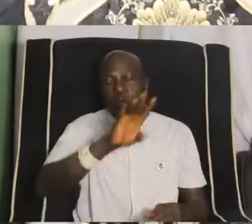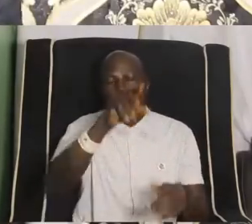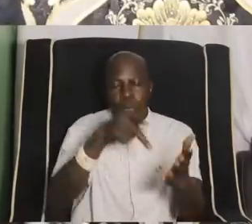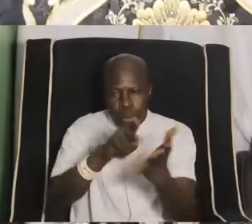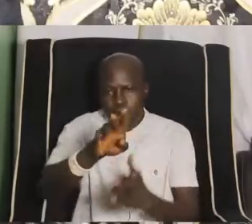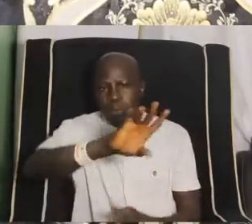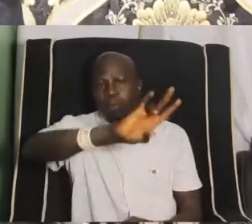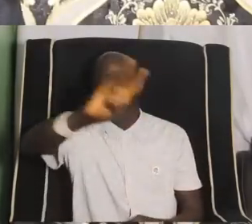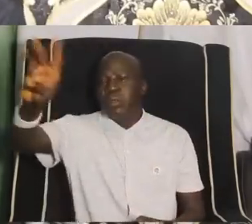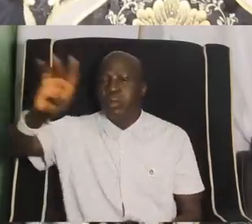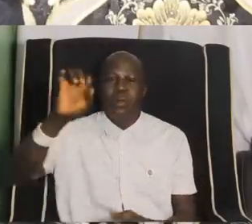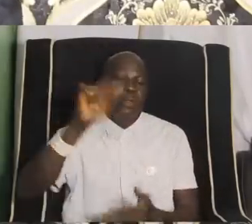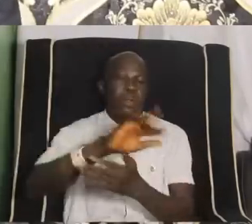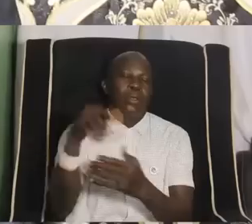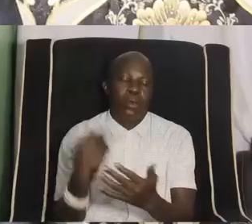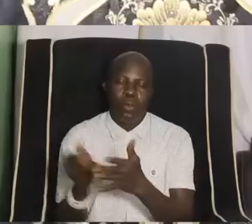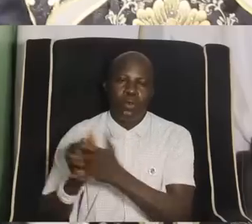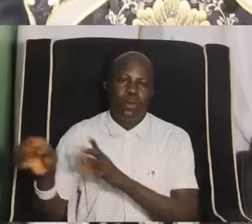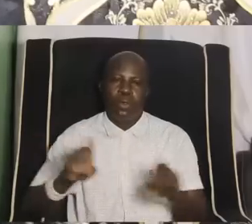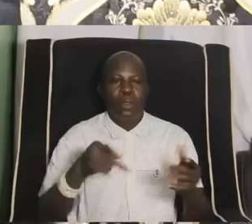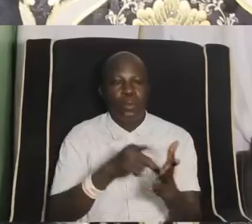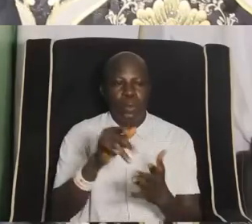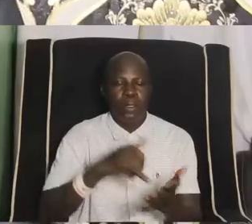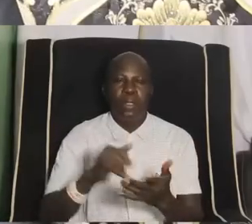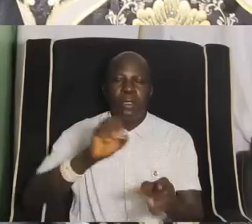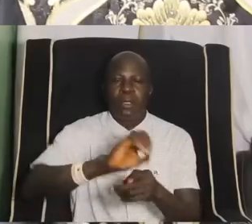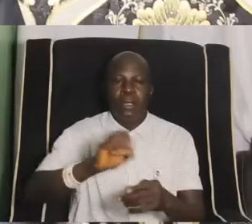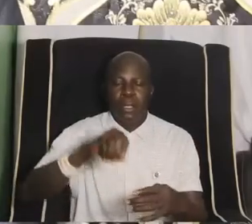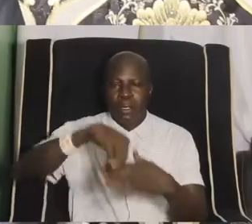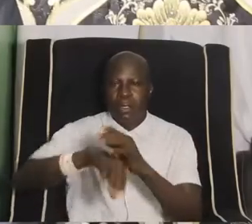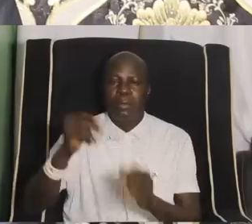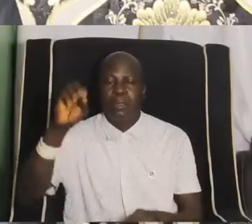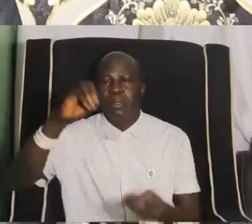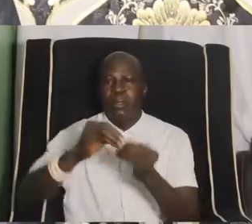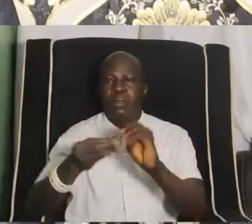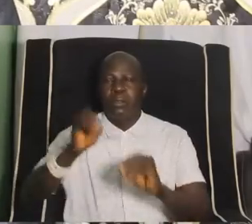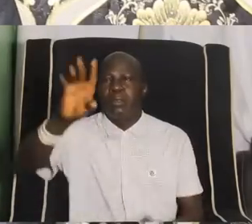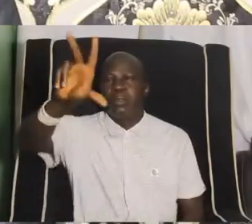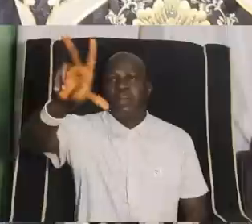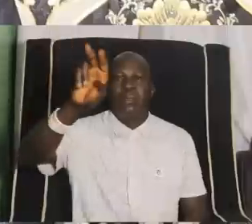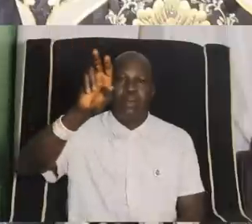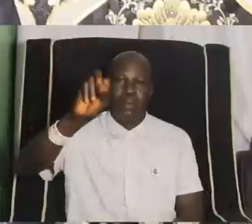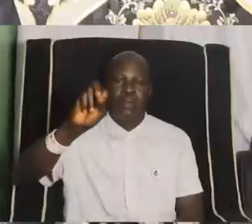to pay 700 for 700 want to pay call number is write the number